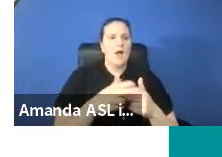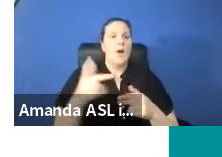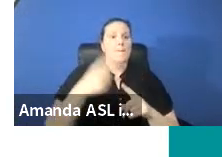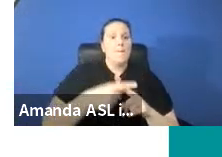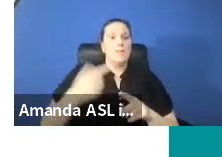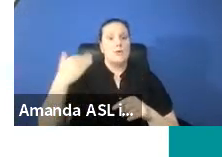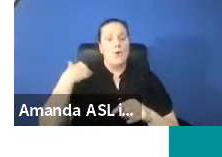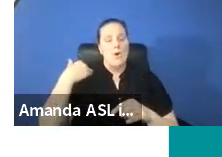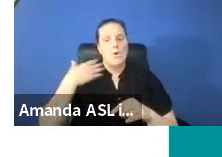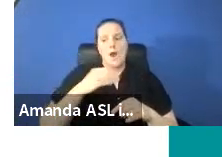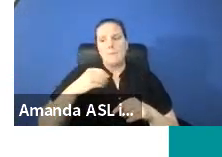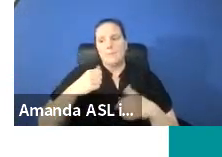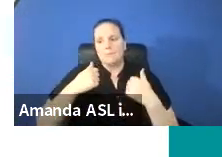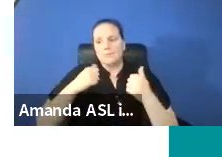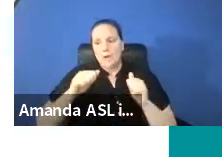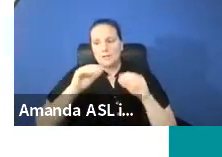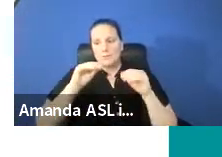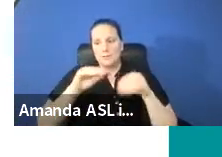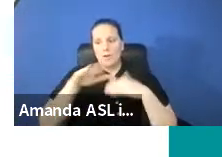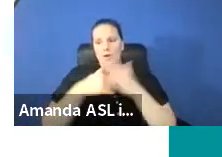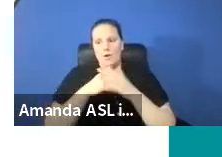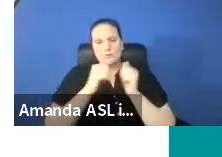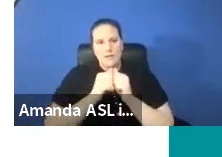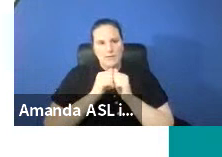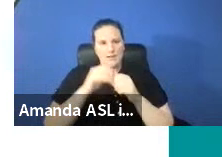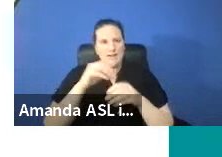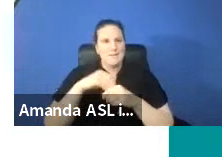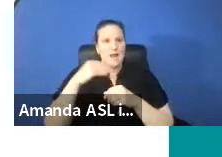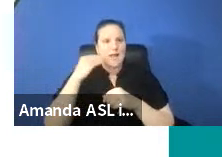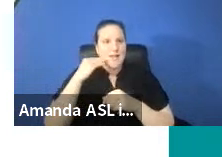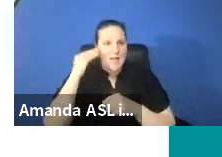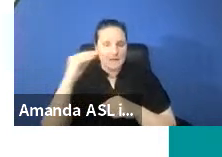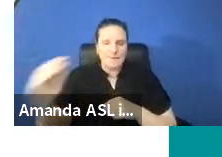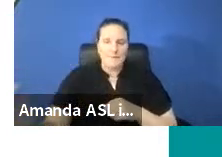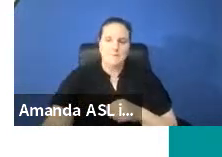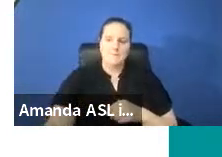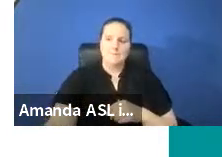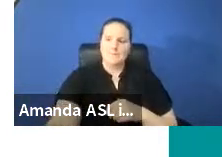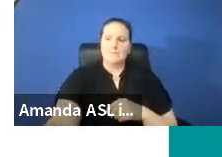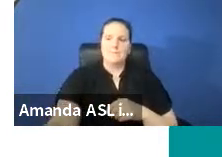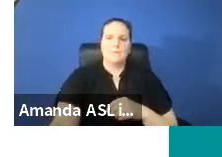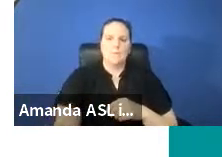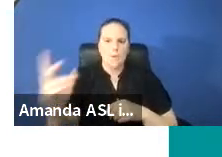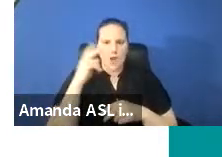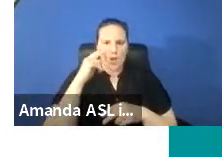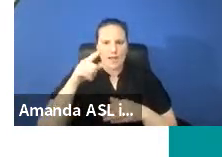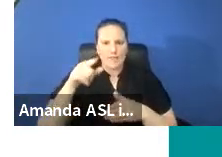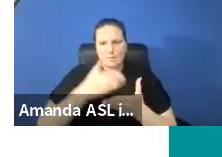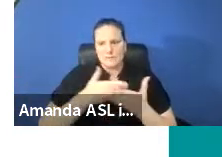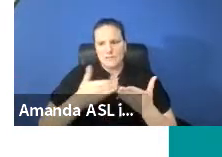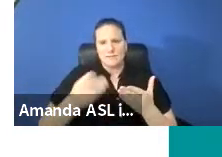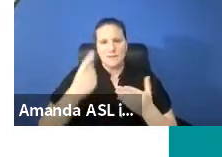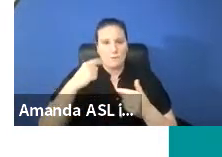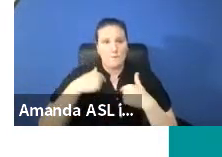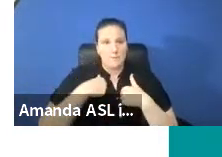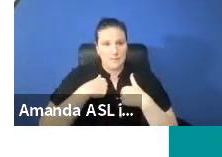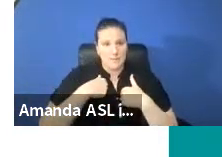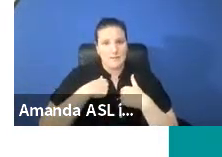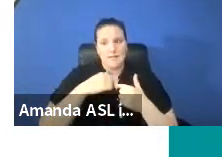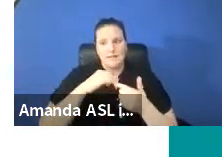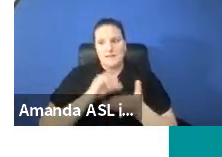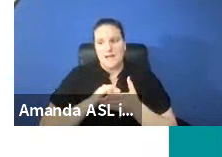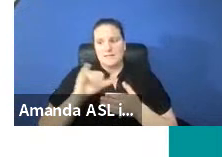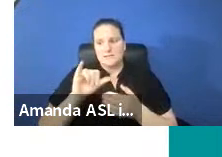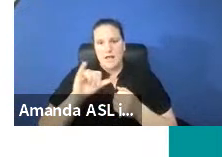trying to kind of put it all together in my head. And as I look at these things. So for me, kind of